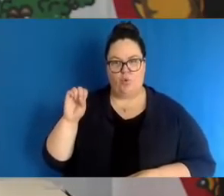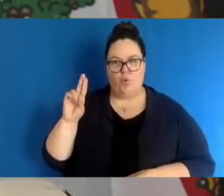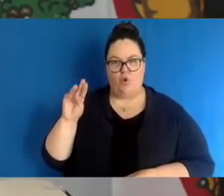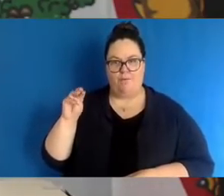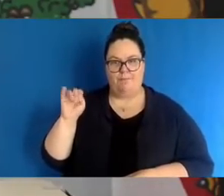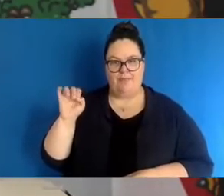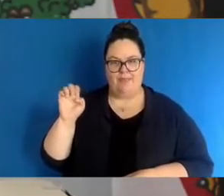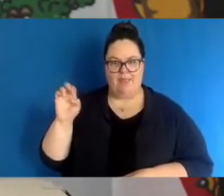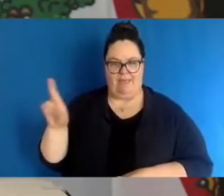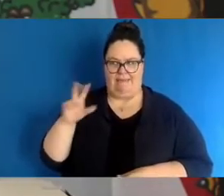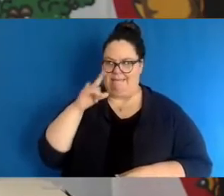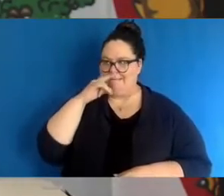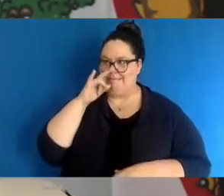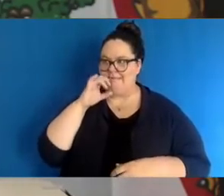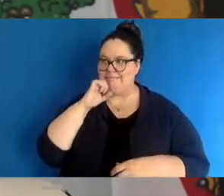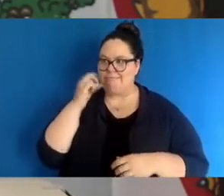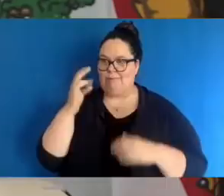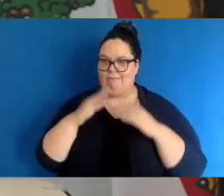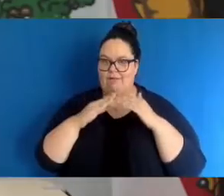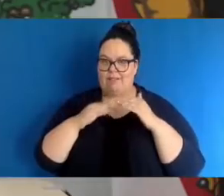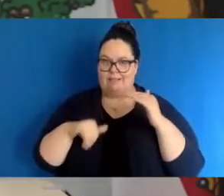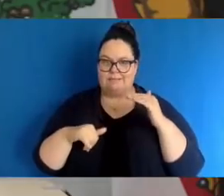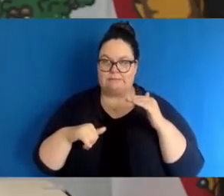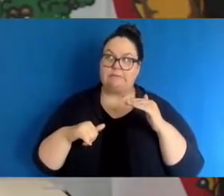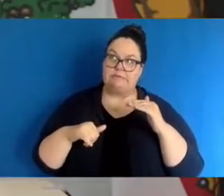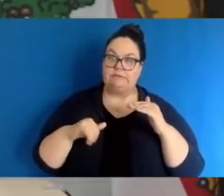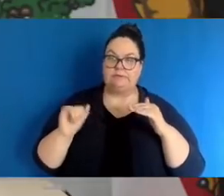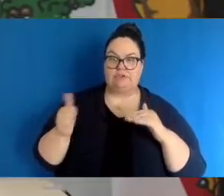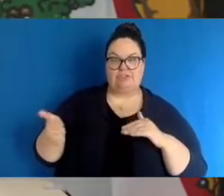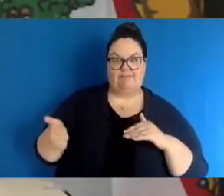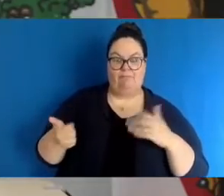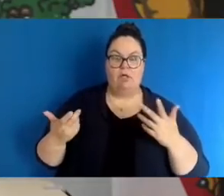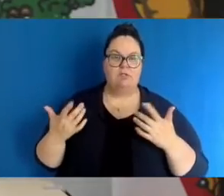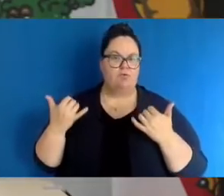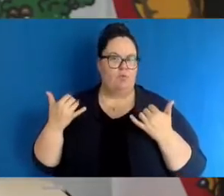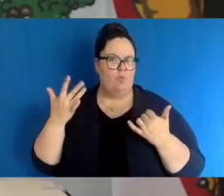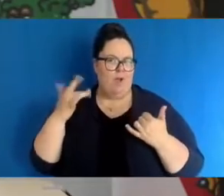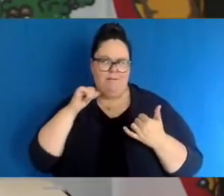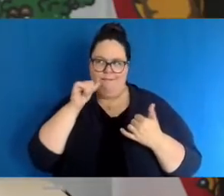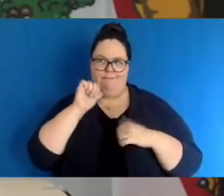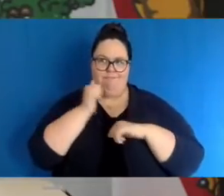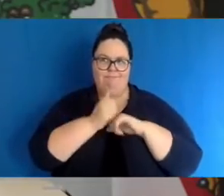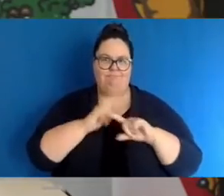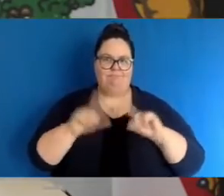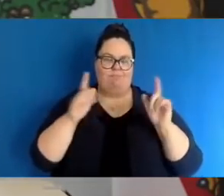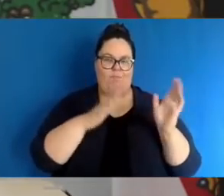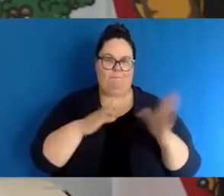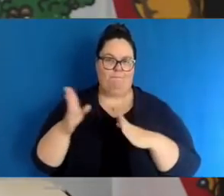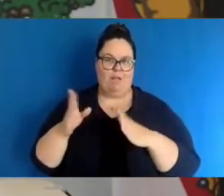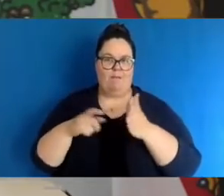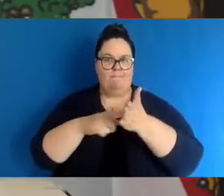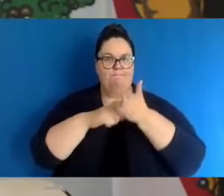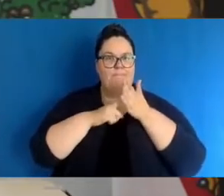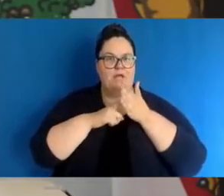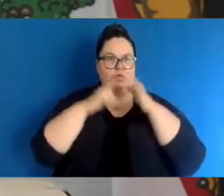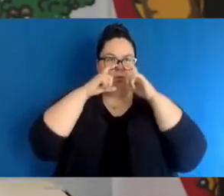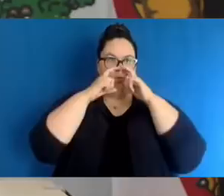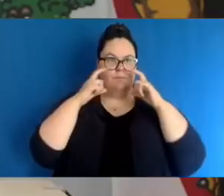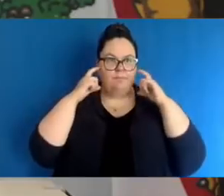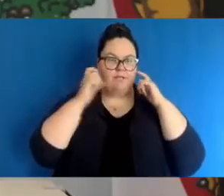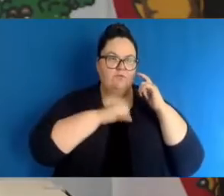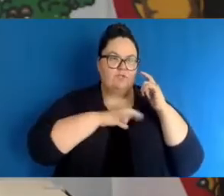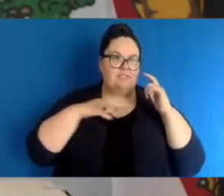kids under the age of 12 of her own. So I'm just wondering why not implement a different plan, say with mandatory staff masking,